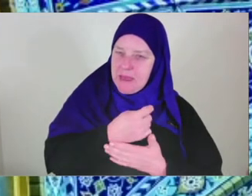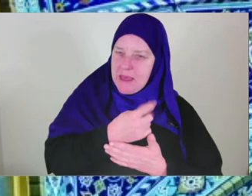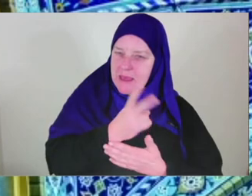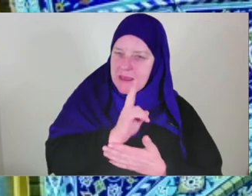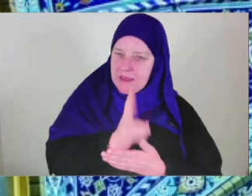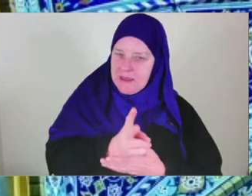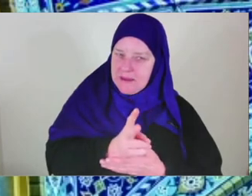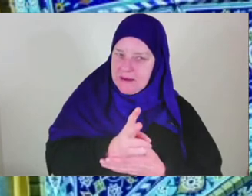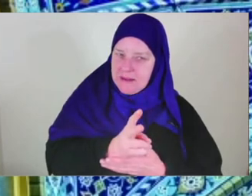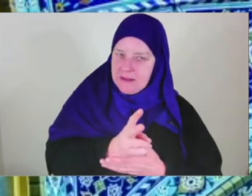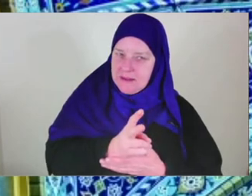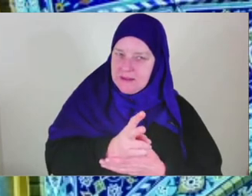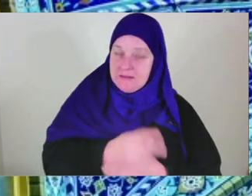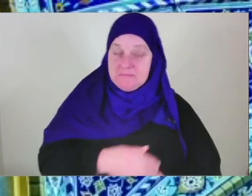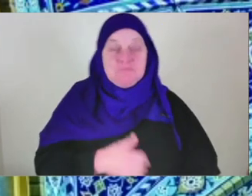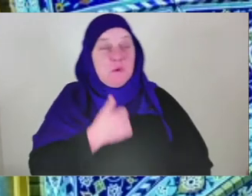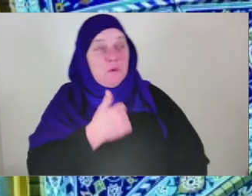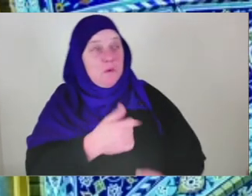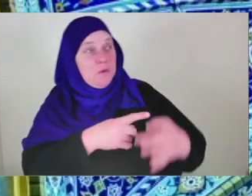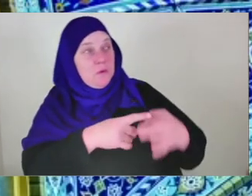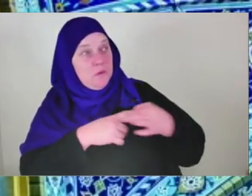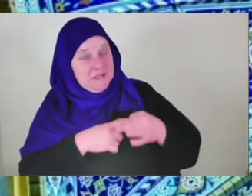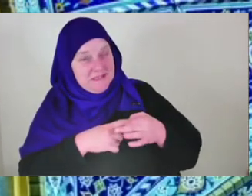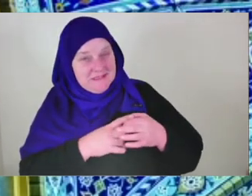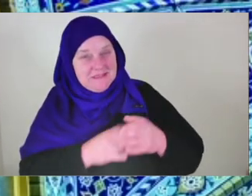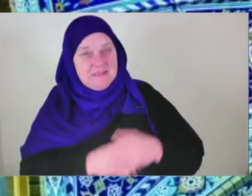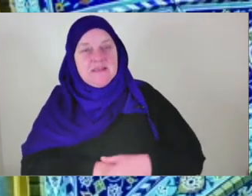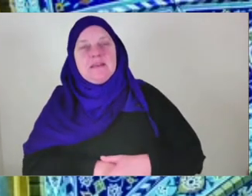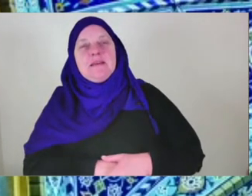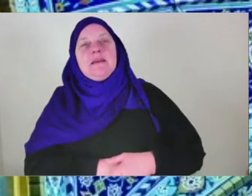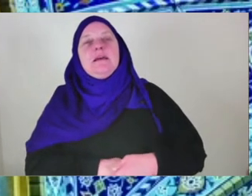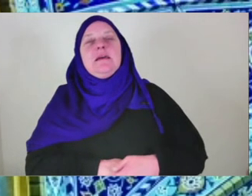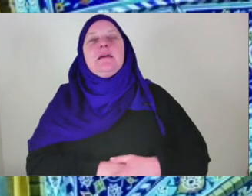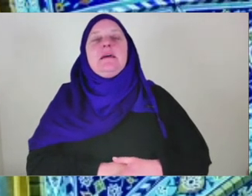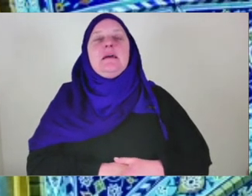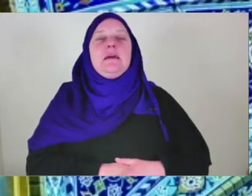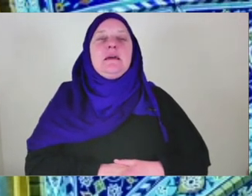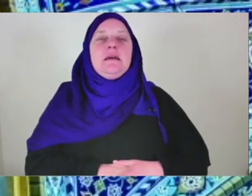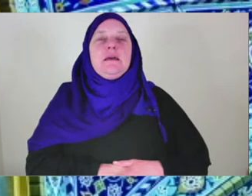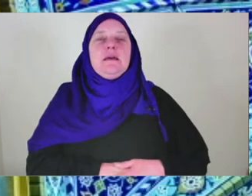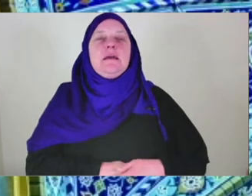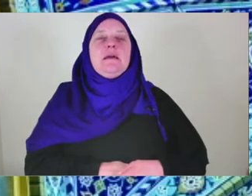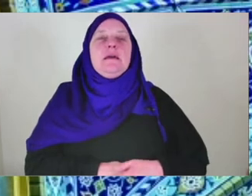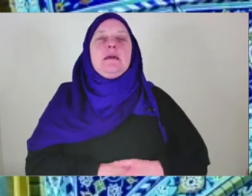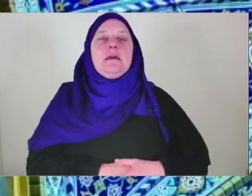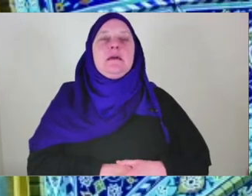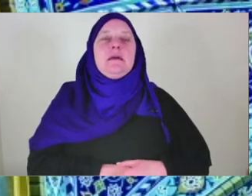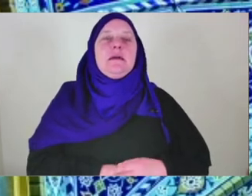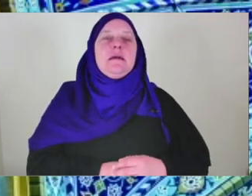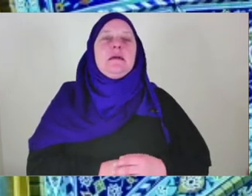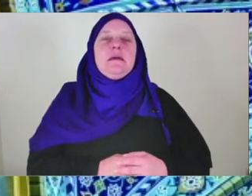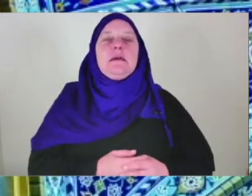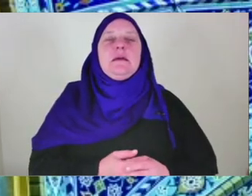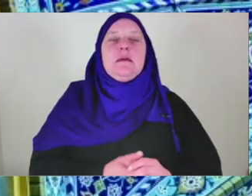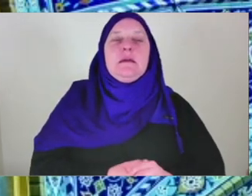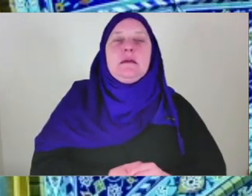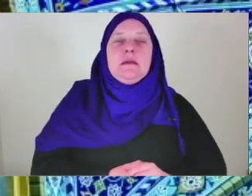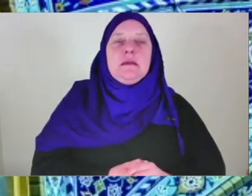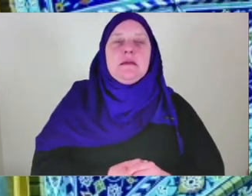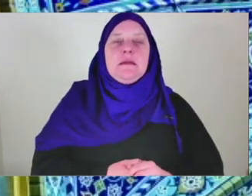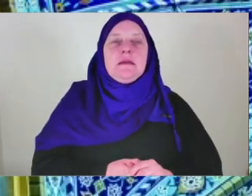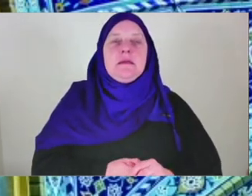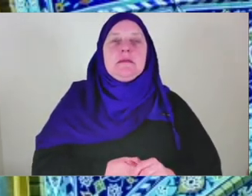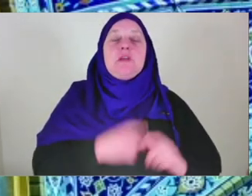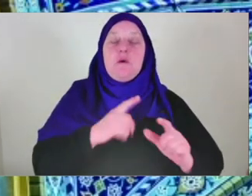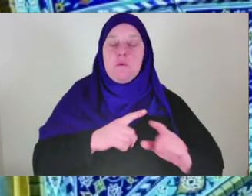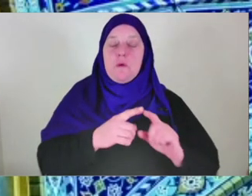good and common question, Hajali. The answer is not difficult. The answer is that you cannot compensate the loss of the previous years from the income of